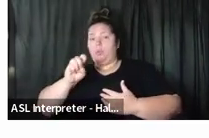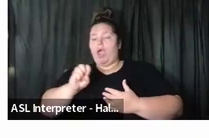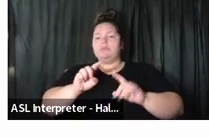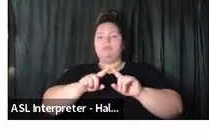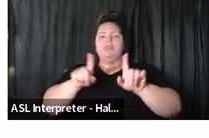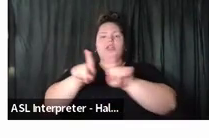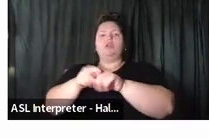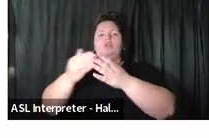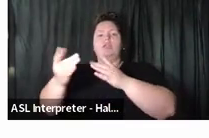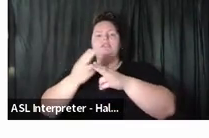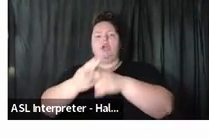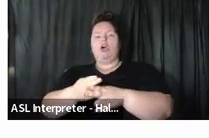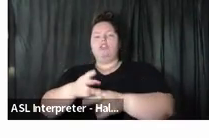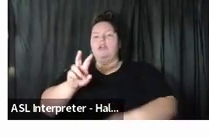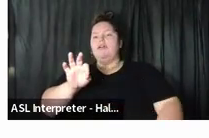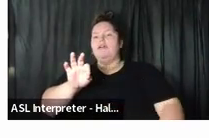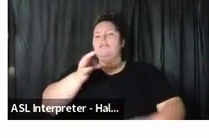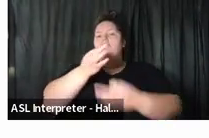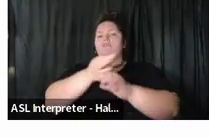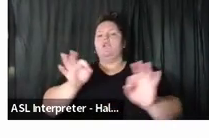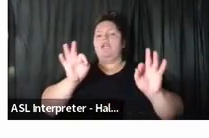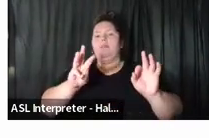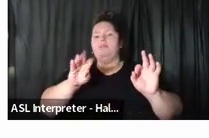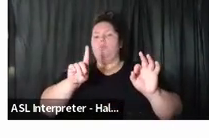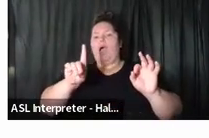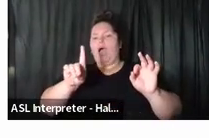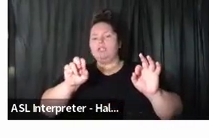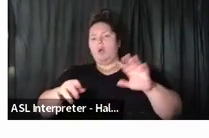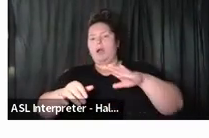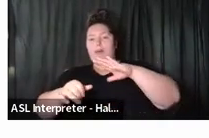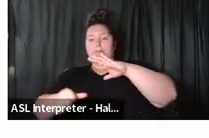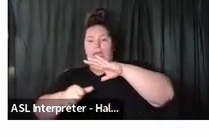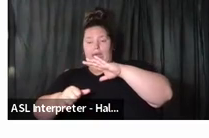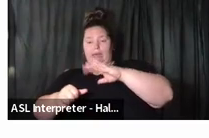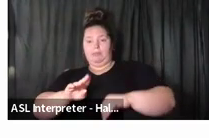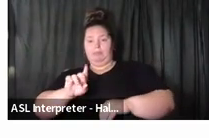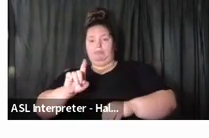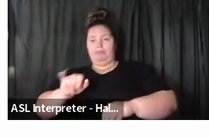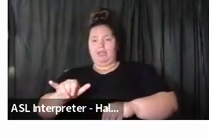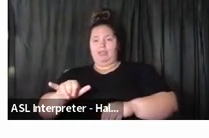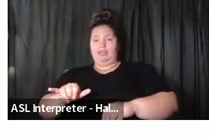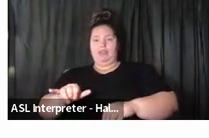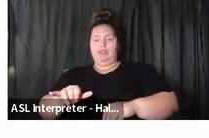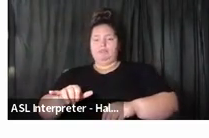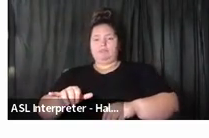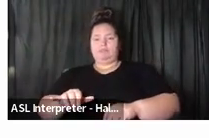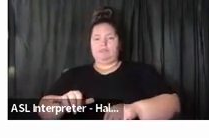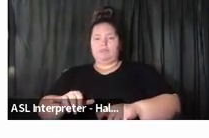called like the Freedom Wand or Bottom Buddy, and that can help with reaching